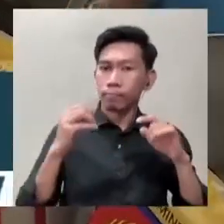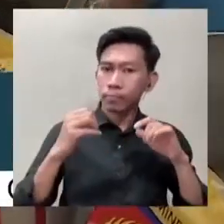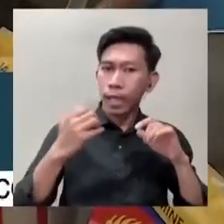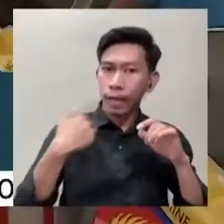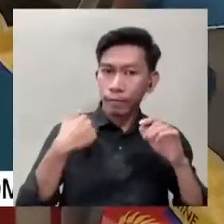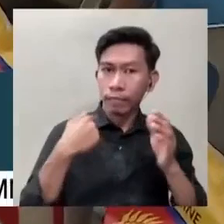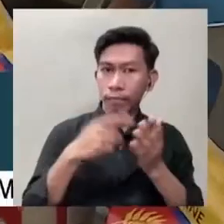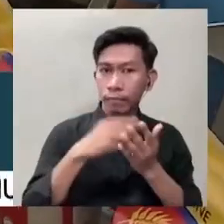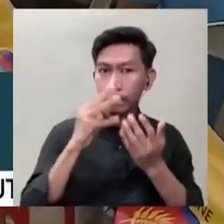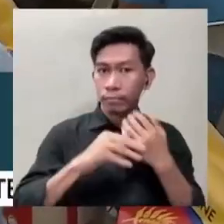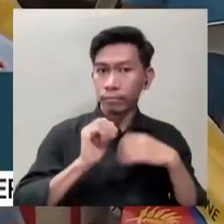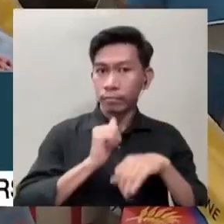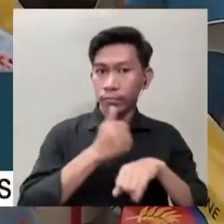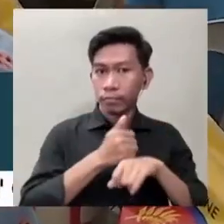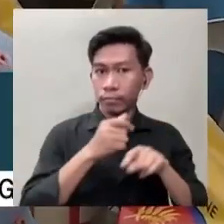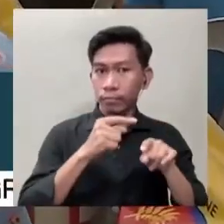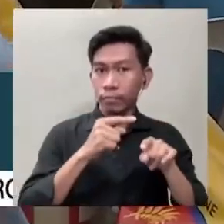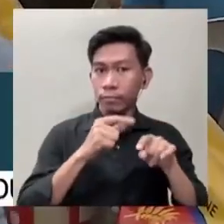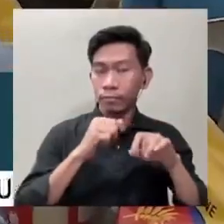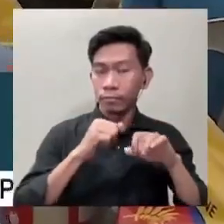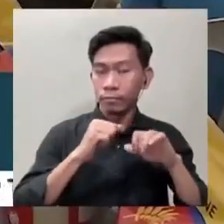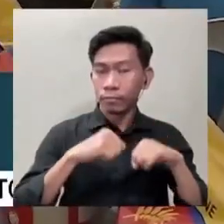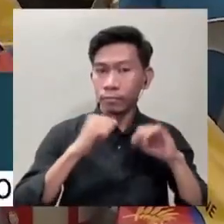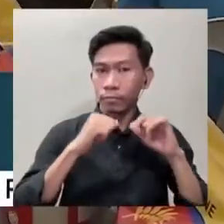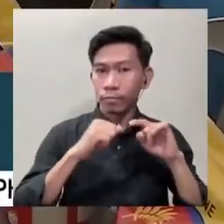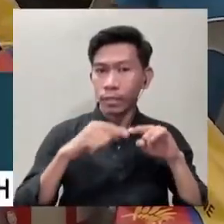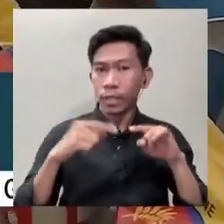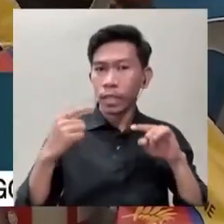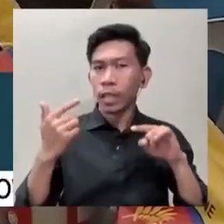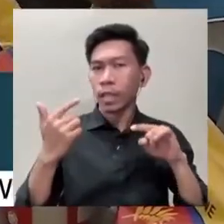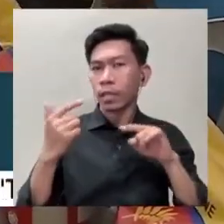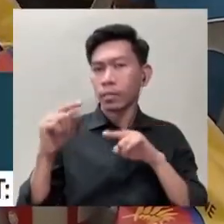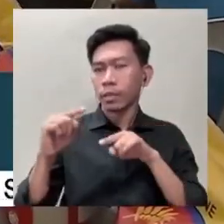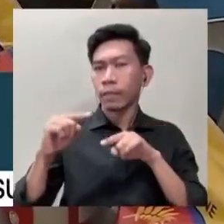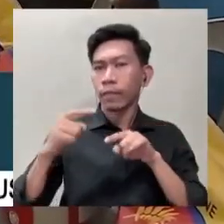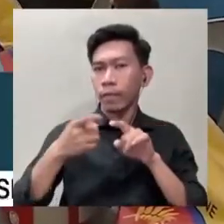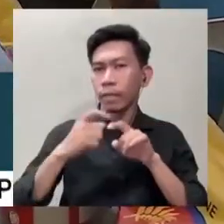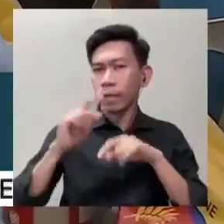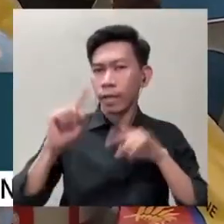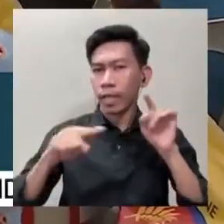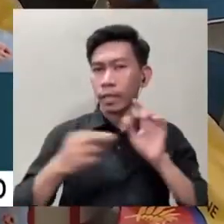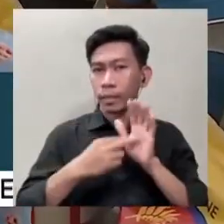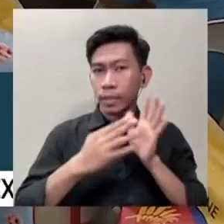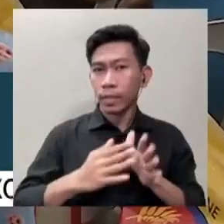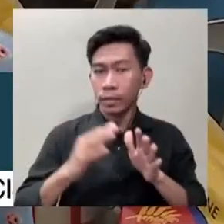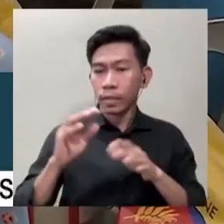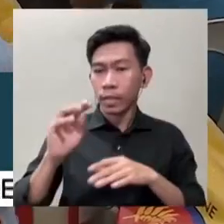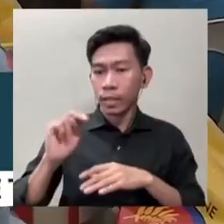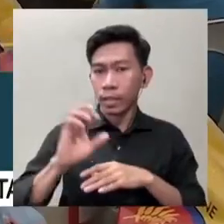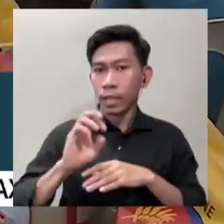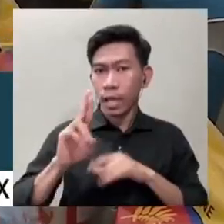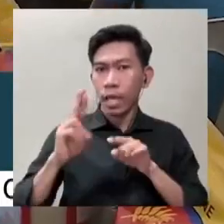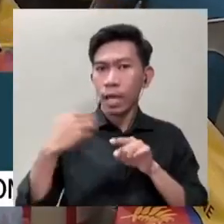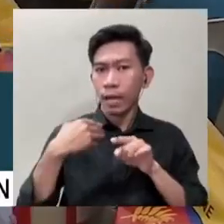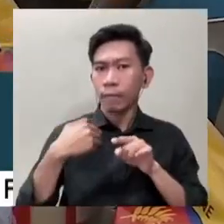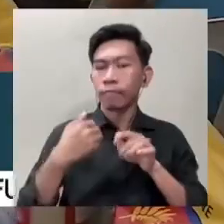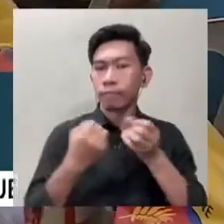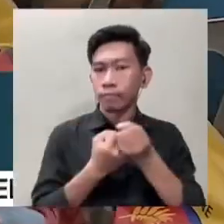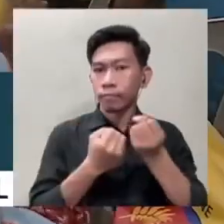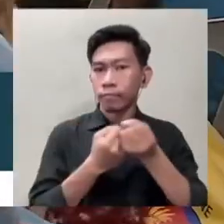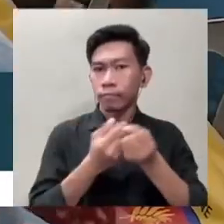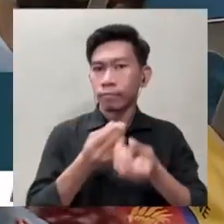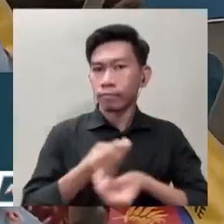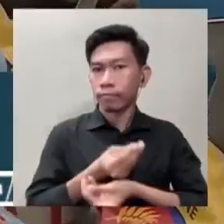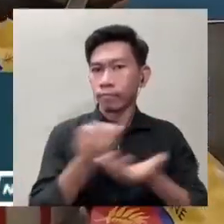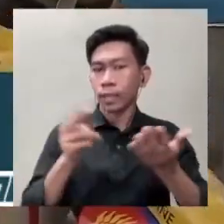the 33 congressional representatives of Metro Manila will facilitate a separate distribution of rice aid to their